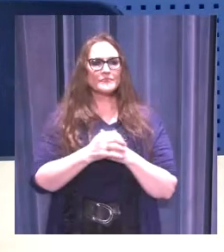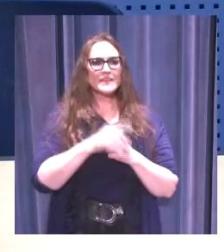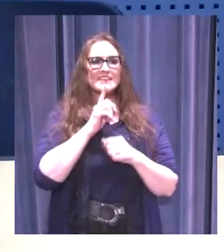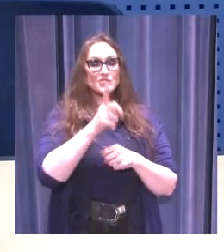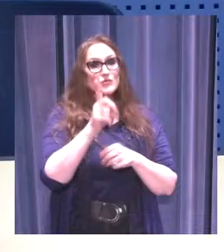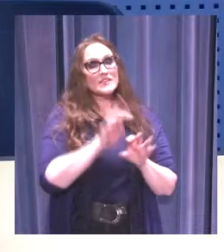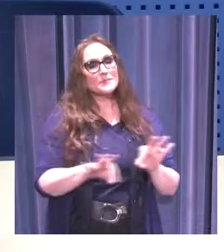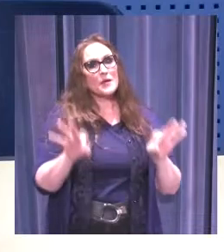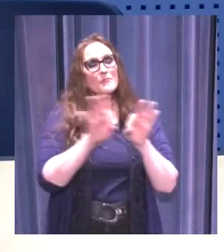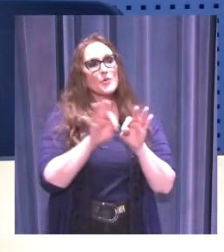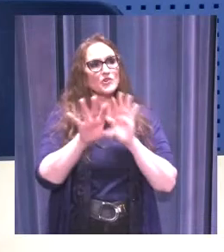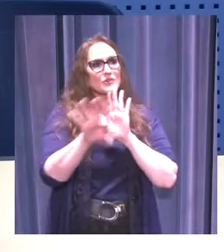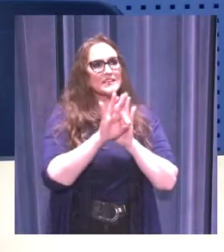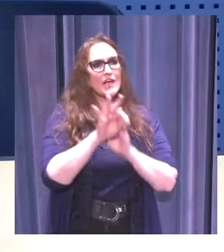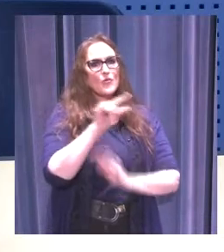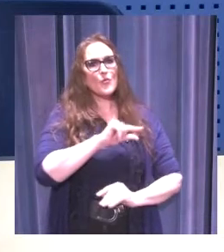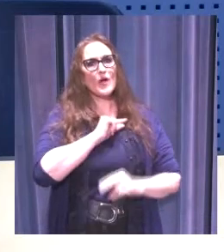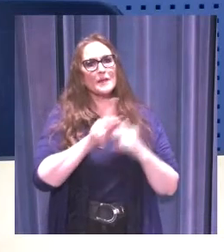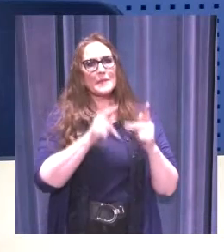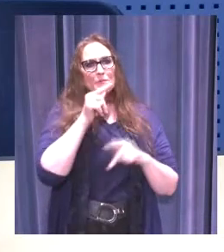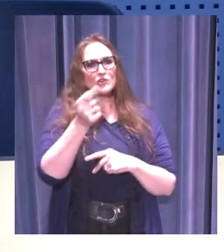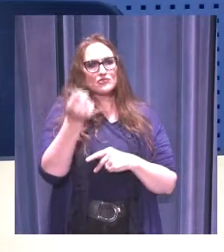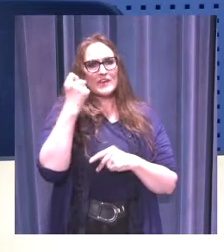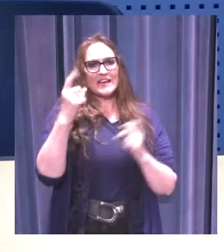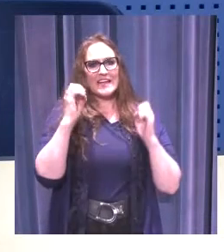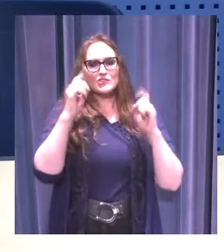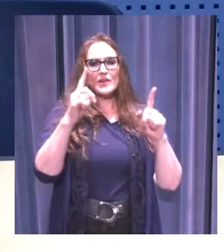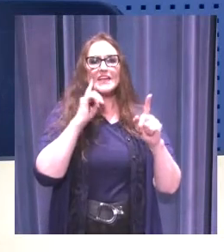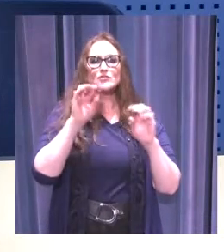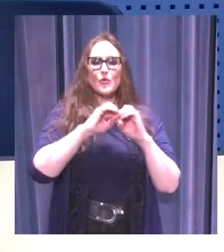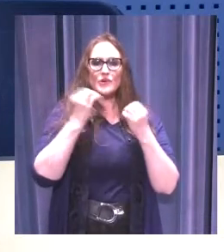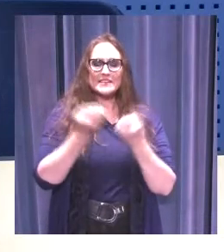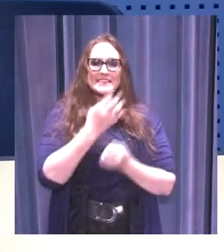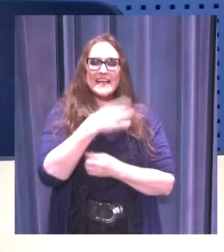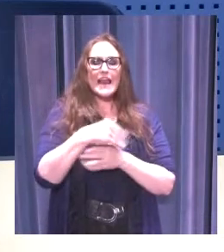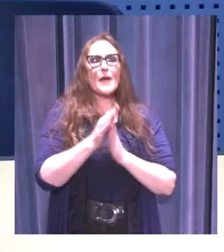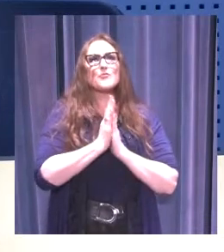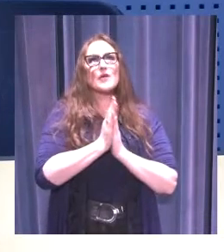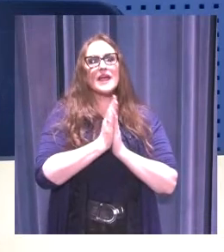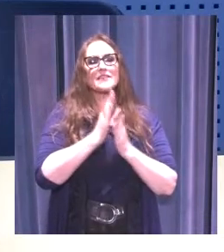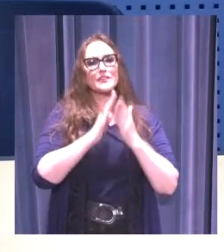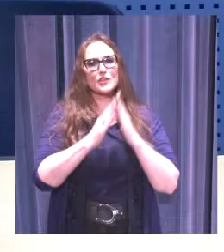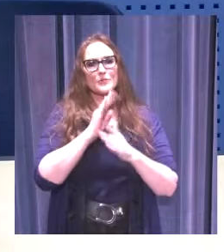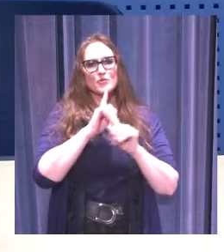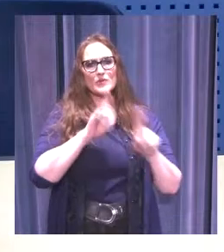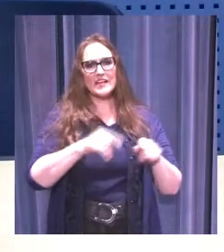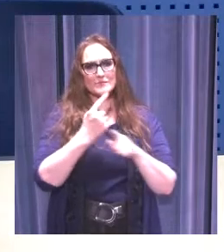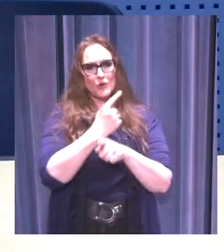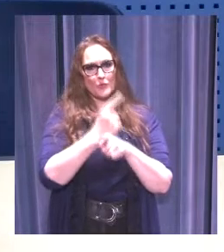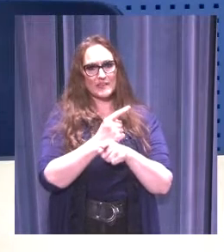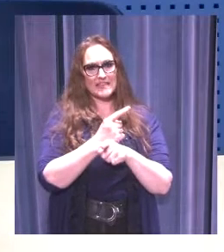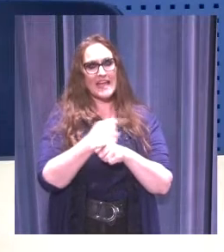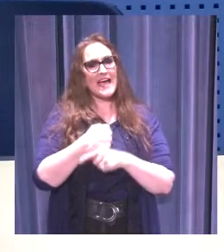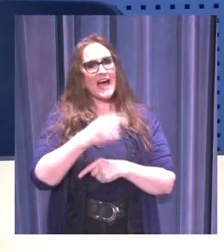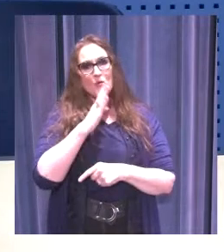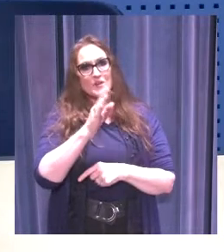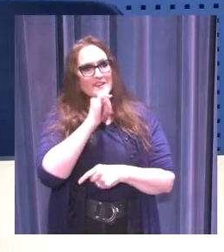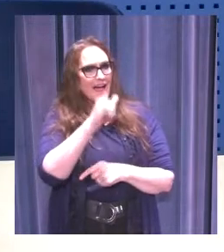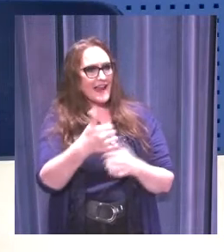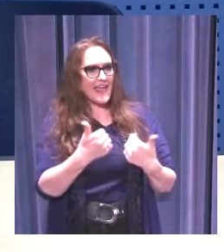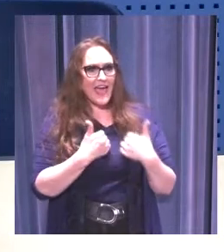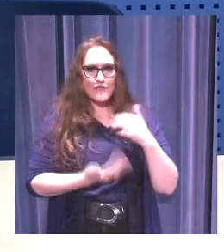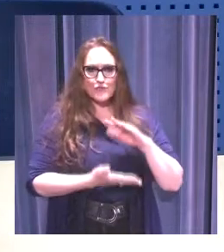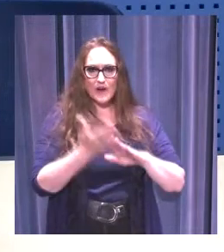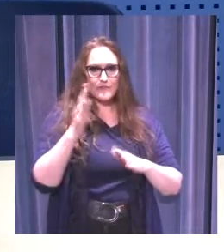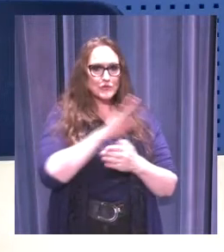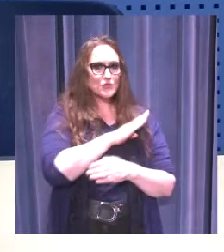extremely important to elect quality people who understand an educational organization, and I pray the community reacts appropriately. I would not have run for